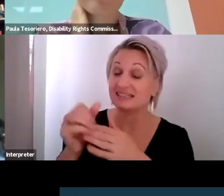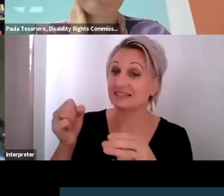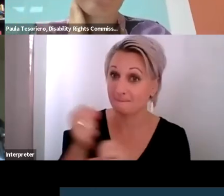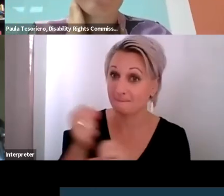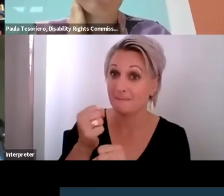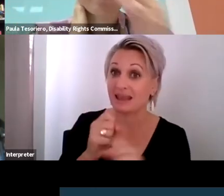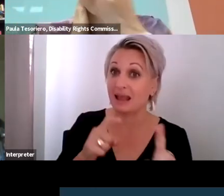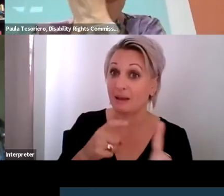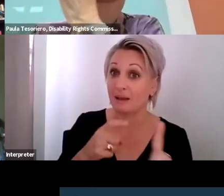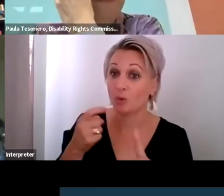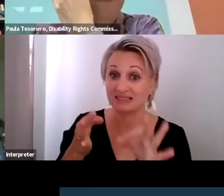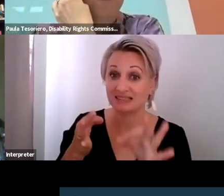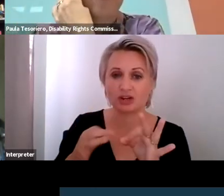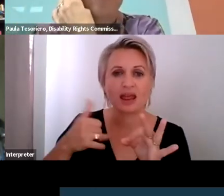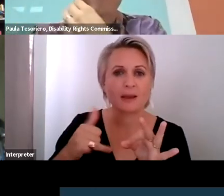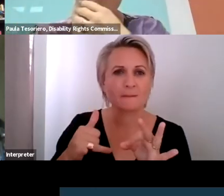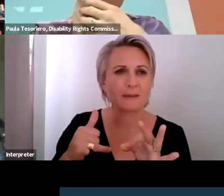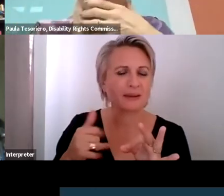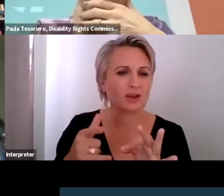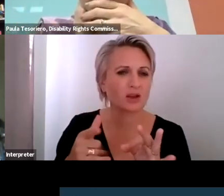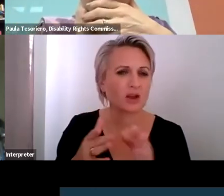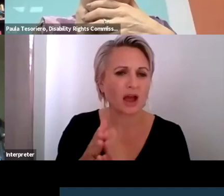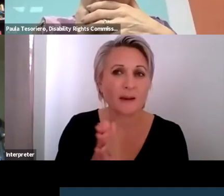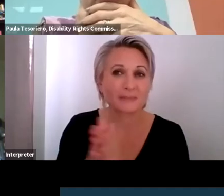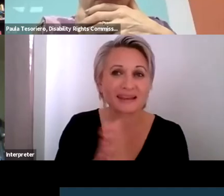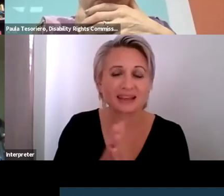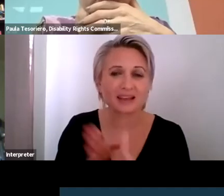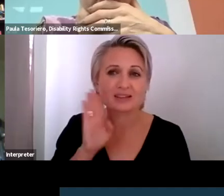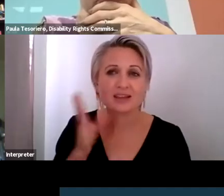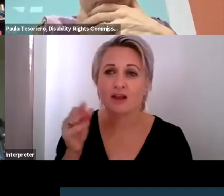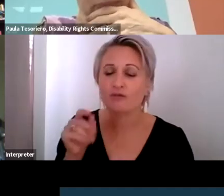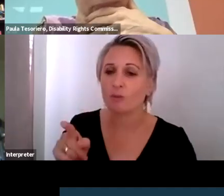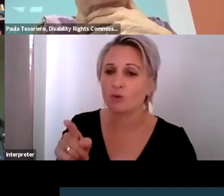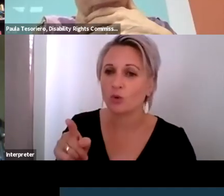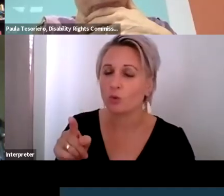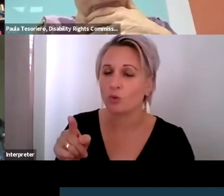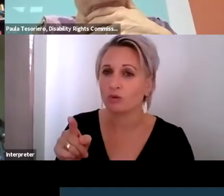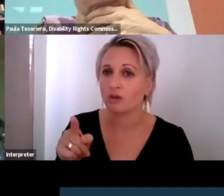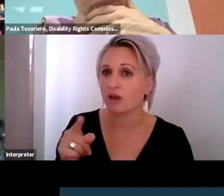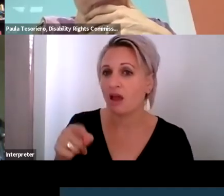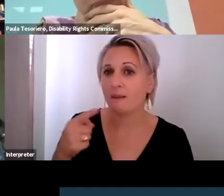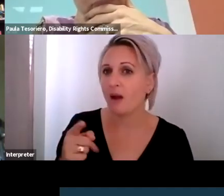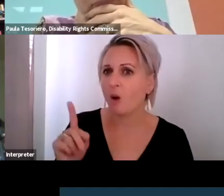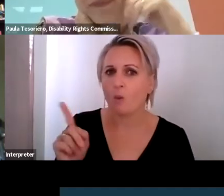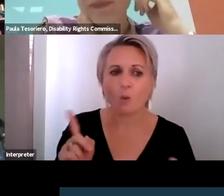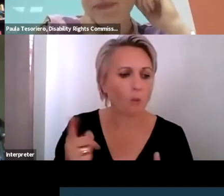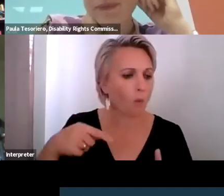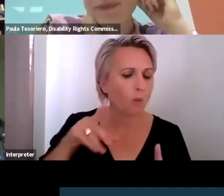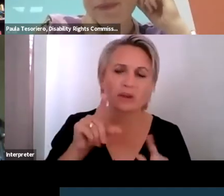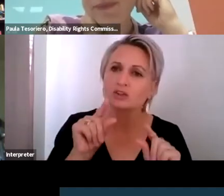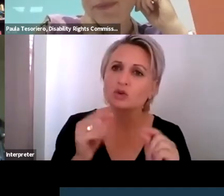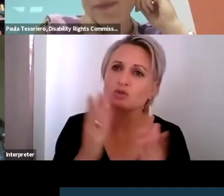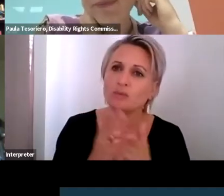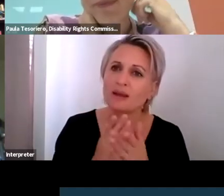imagine might be keen to also hear from you what they can do, what we can do to ensure we